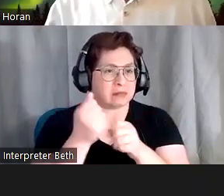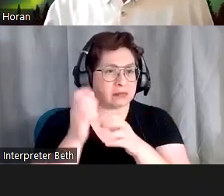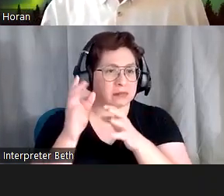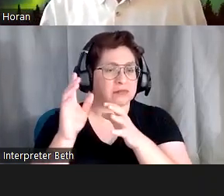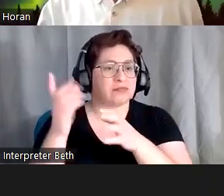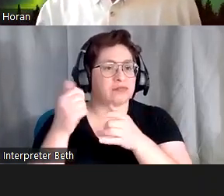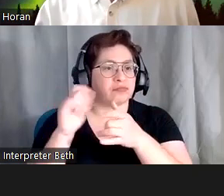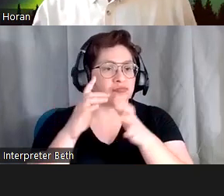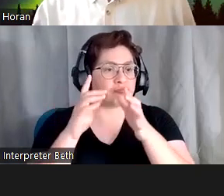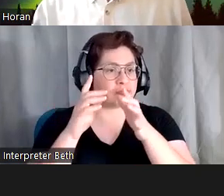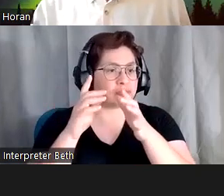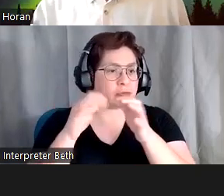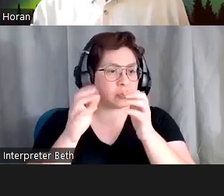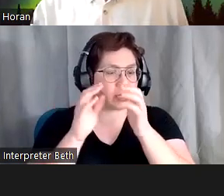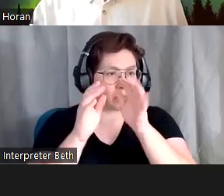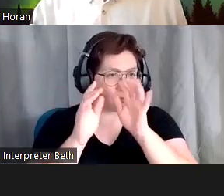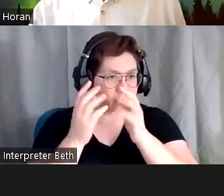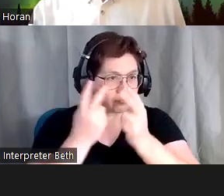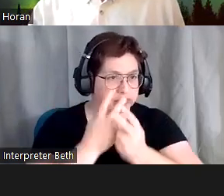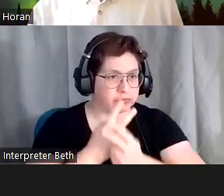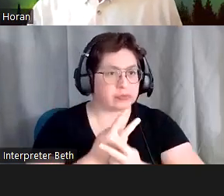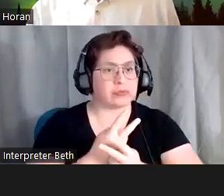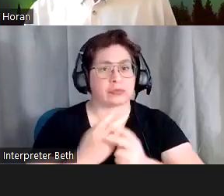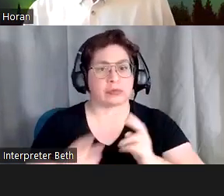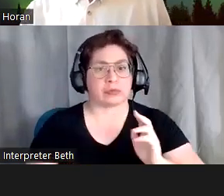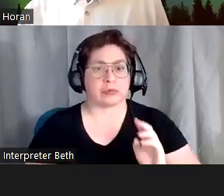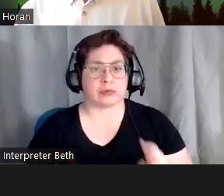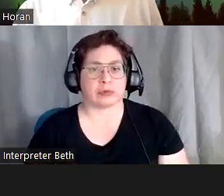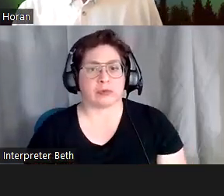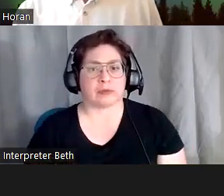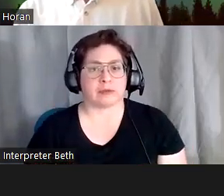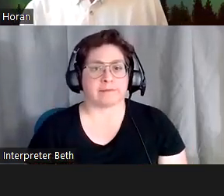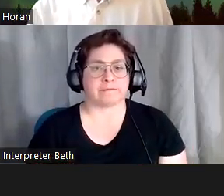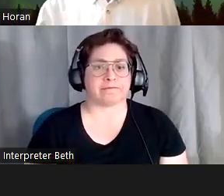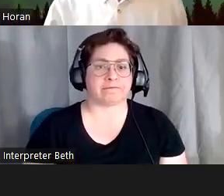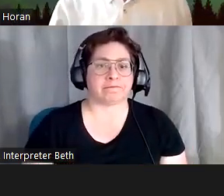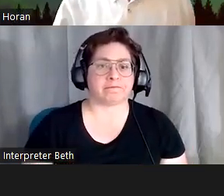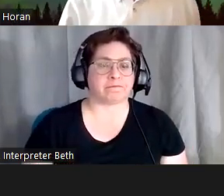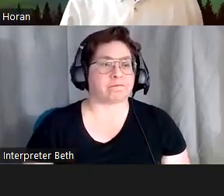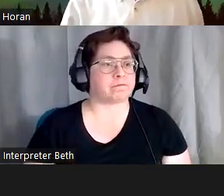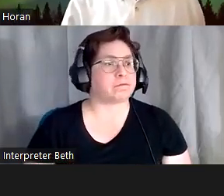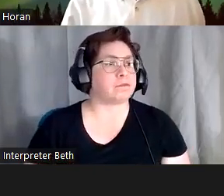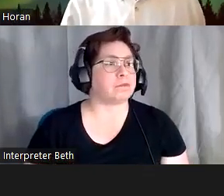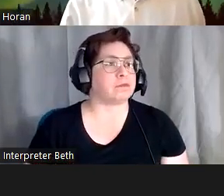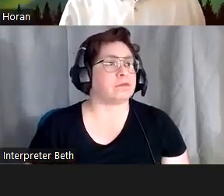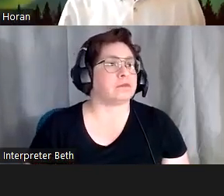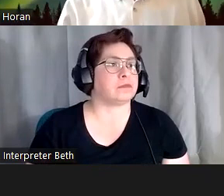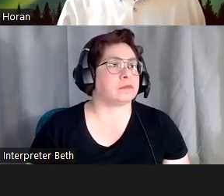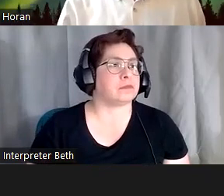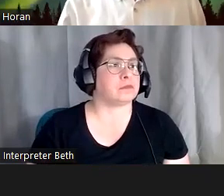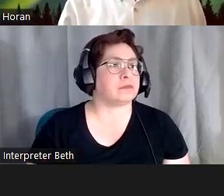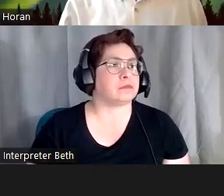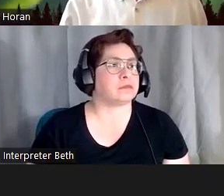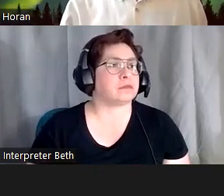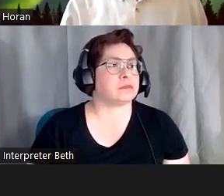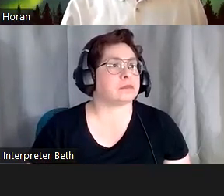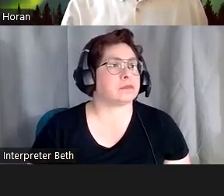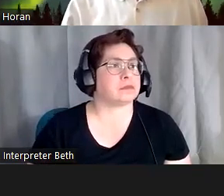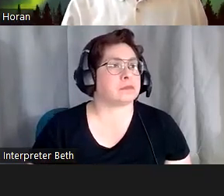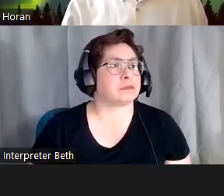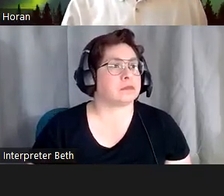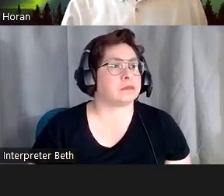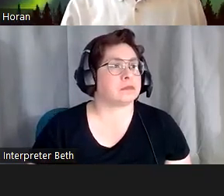that? Probably. That's a little bit out of my area of expertise. I know we